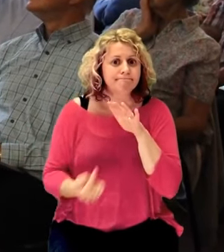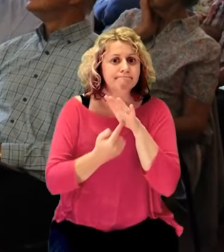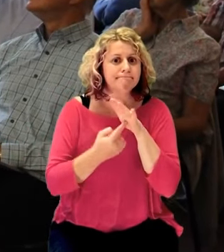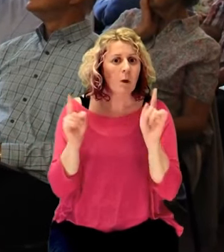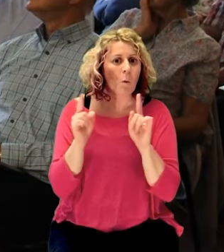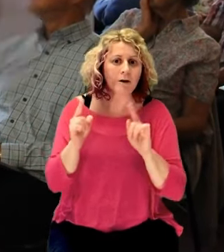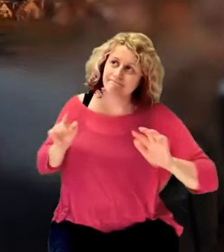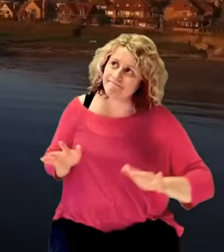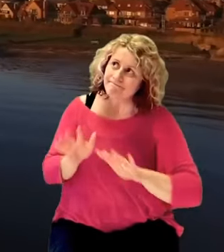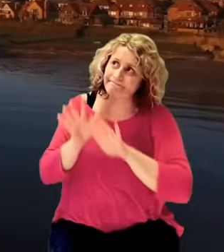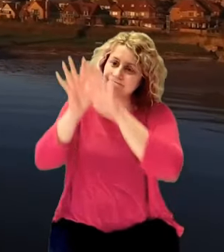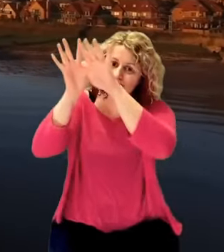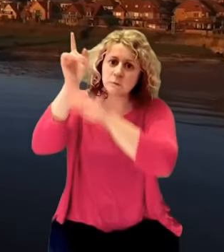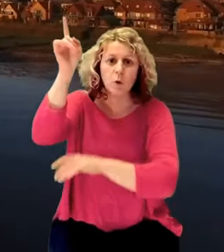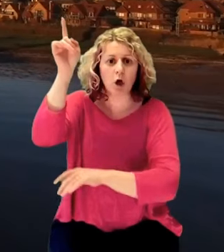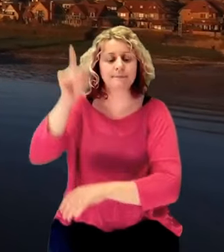glory.